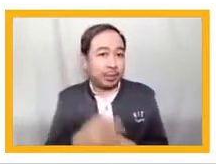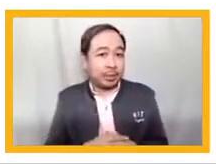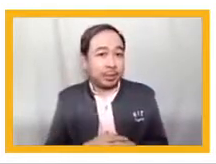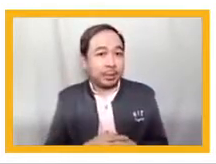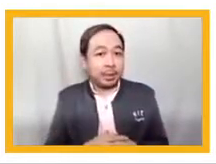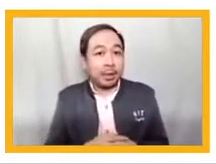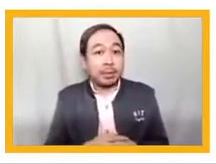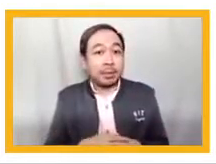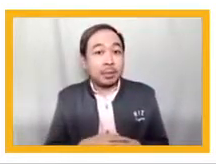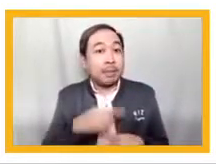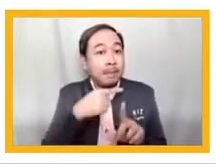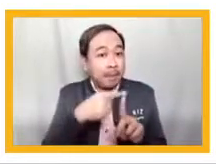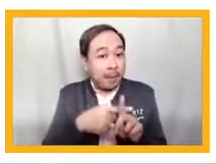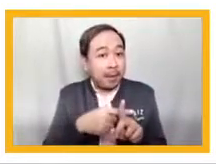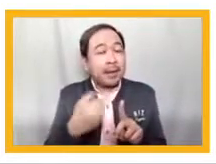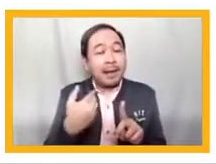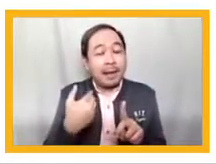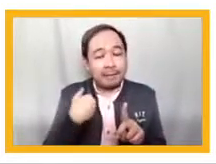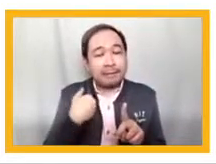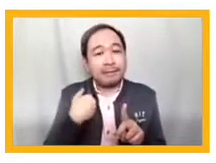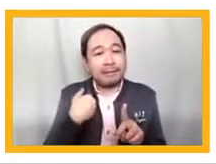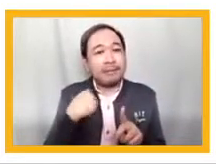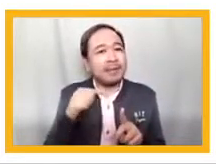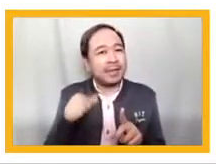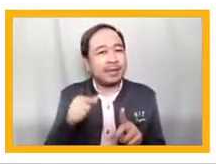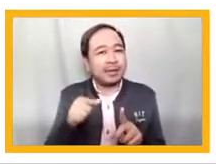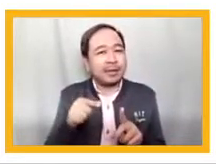pilot project. And